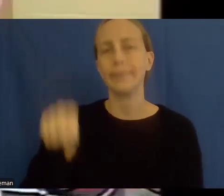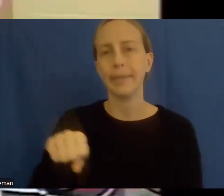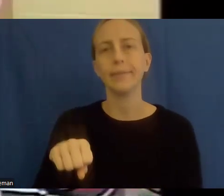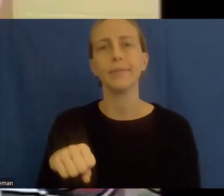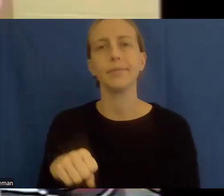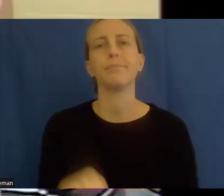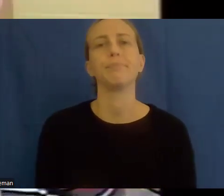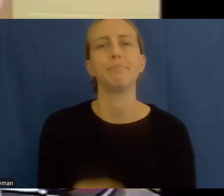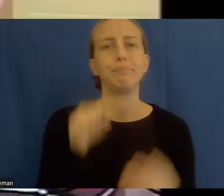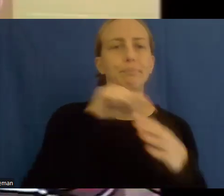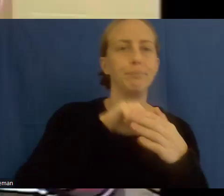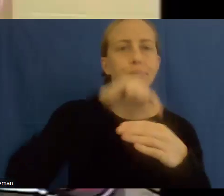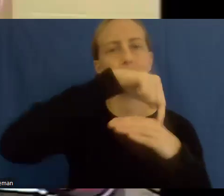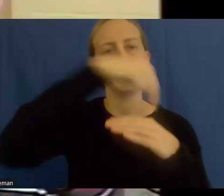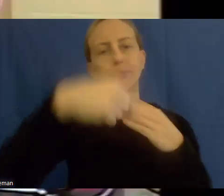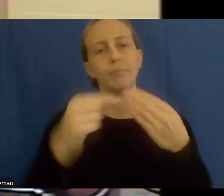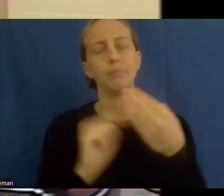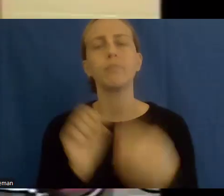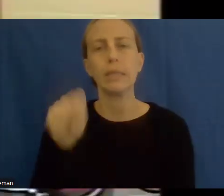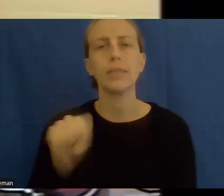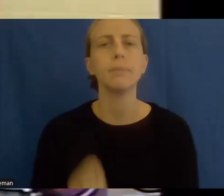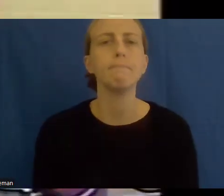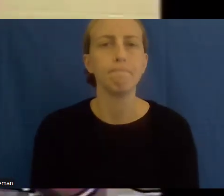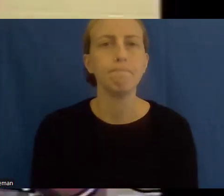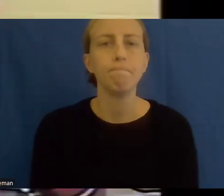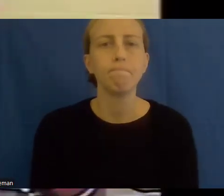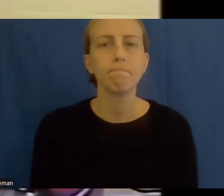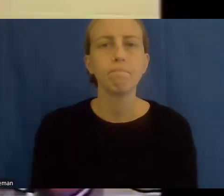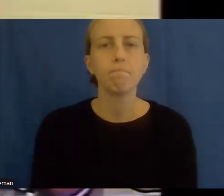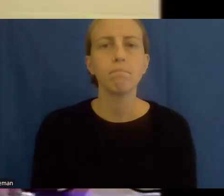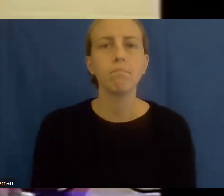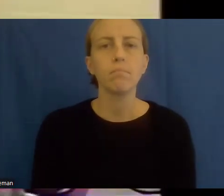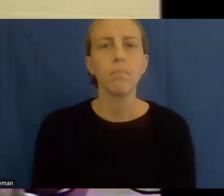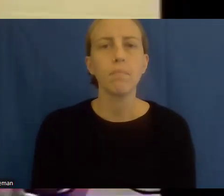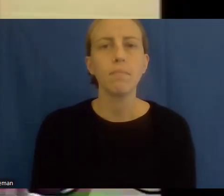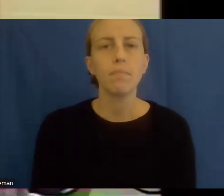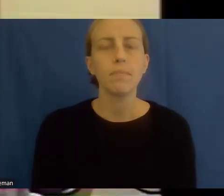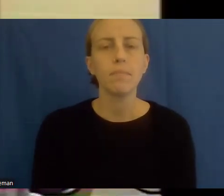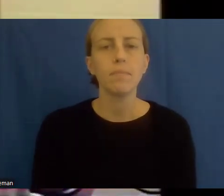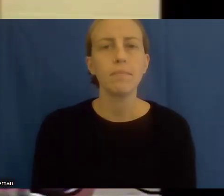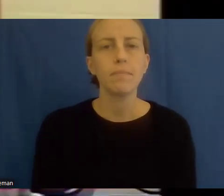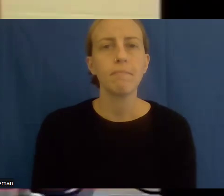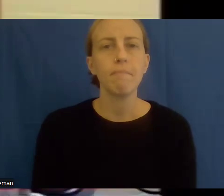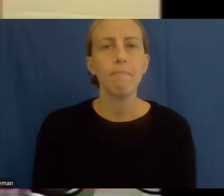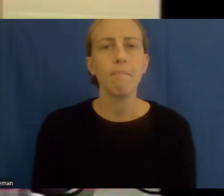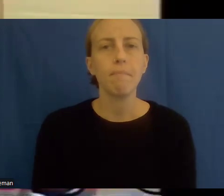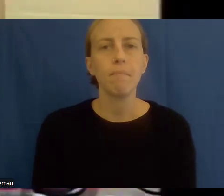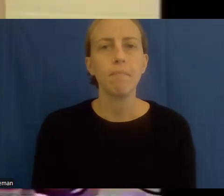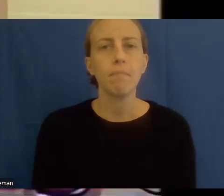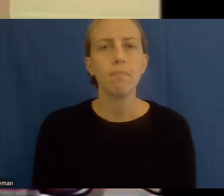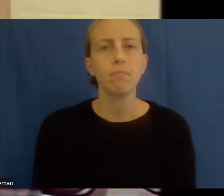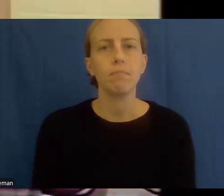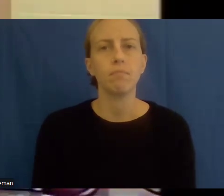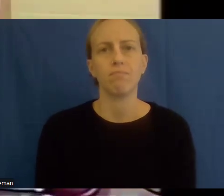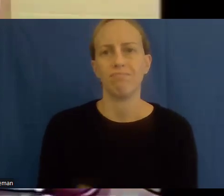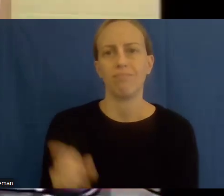a lobe, there a lobe, everywhere a lobe. Okay. So we have lobes. And are their brains going to look like